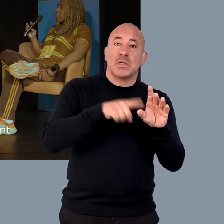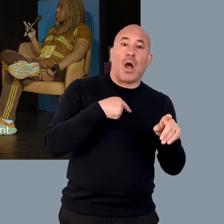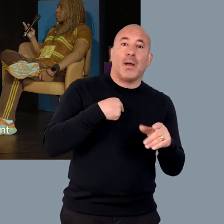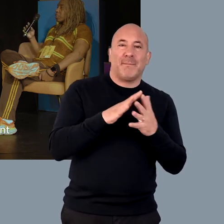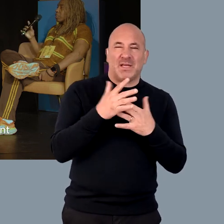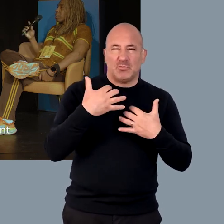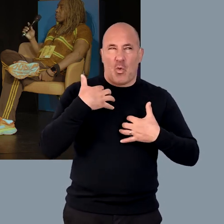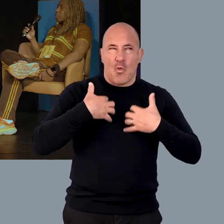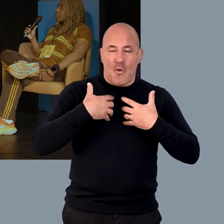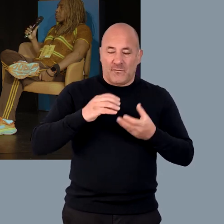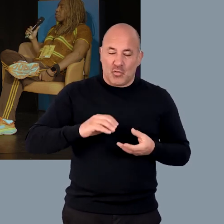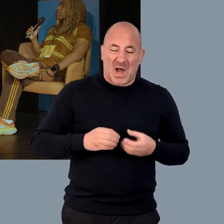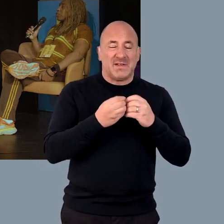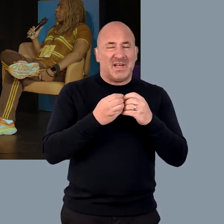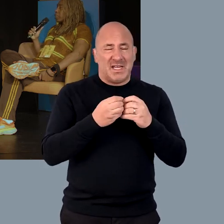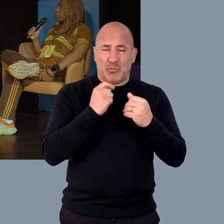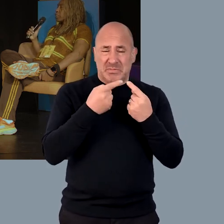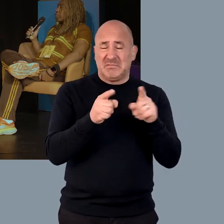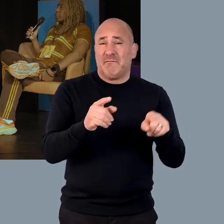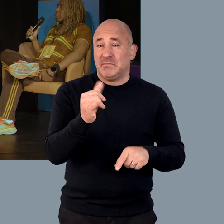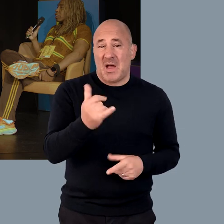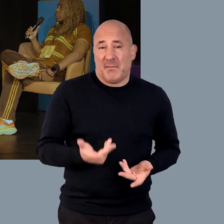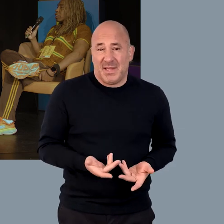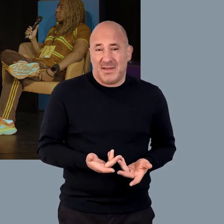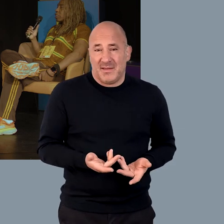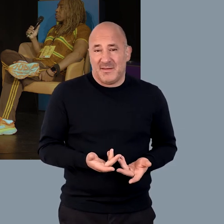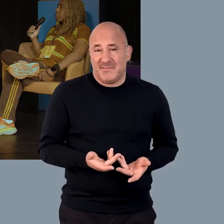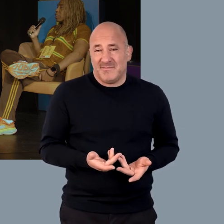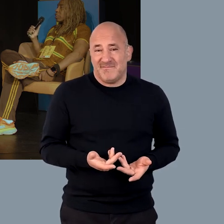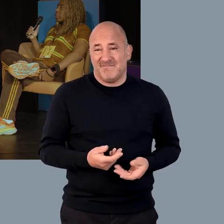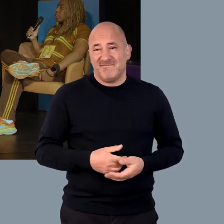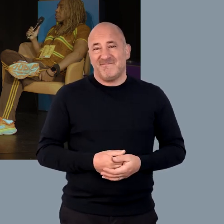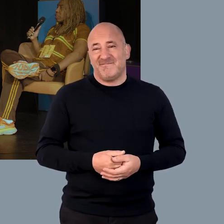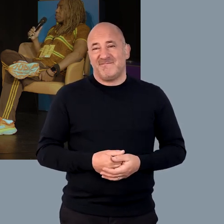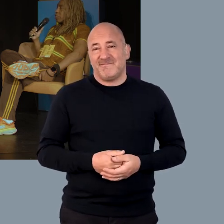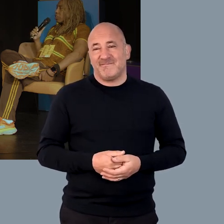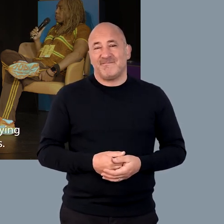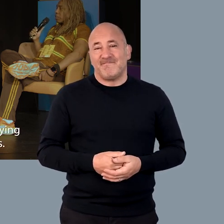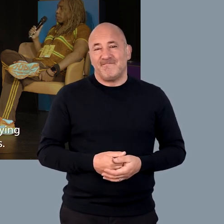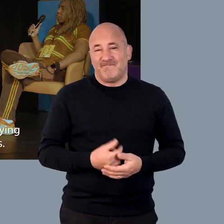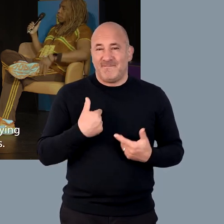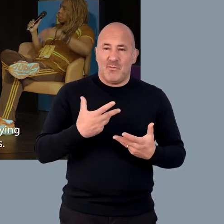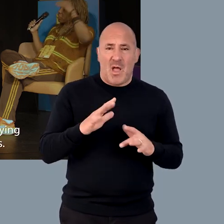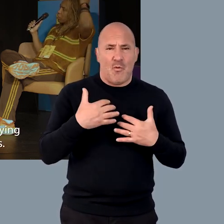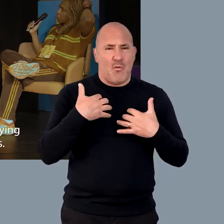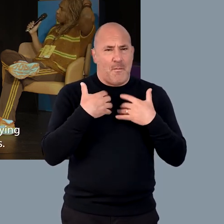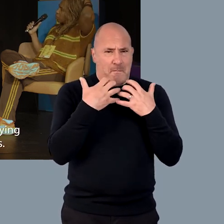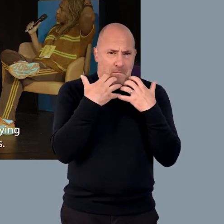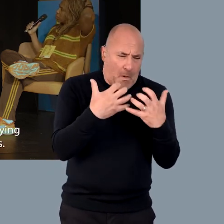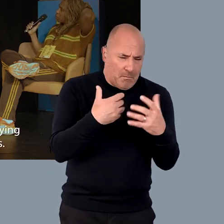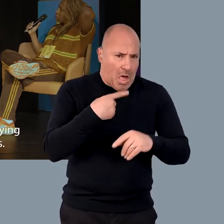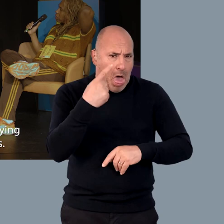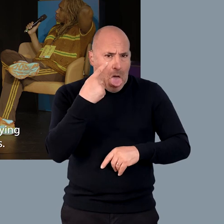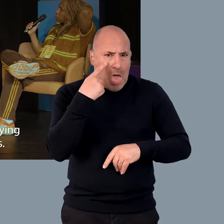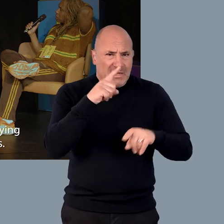same Opportunities as young person to ignite that Passion for creativity So then i'm quite now passionate